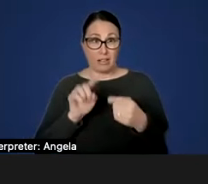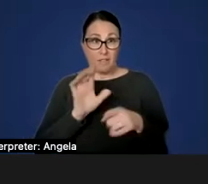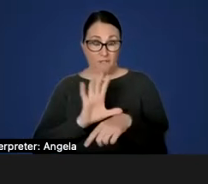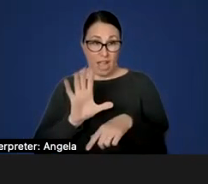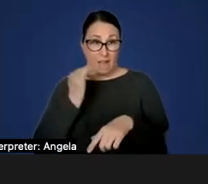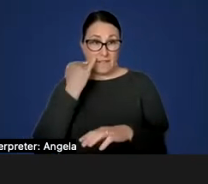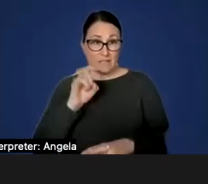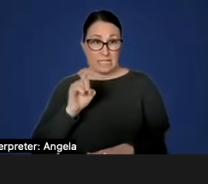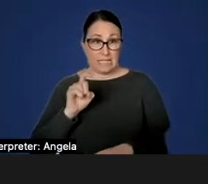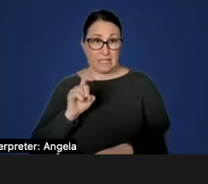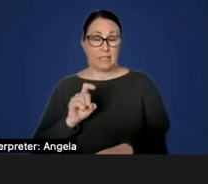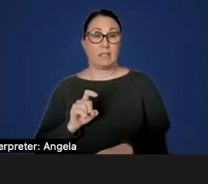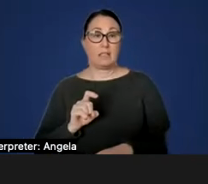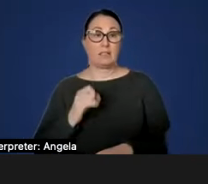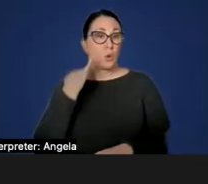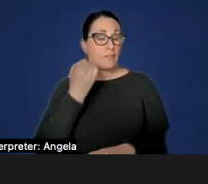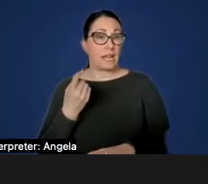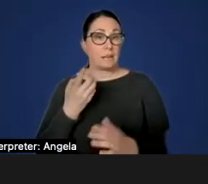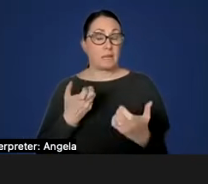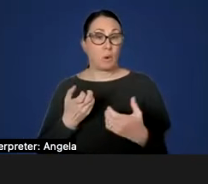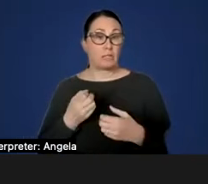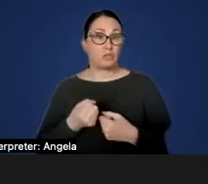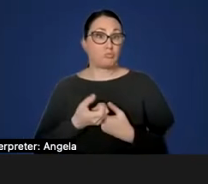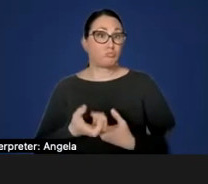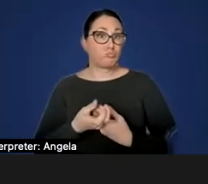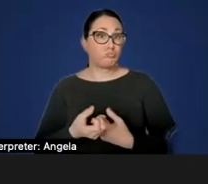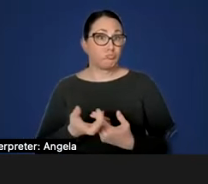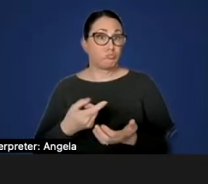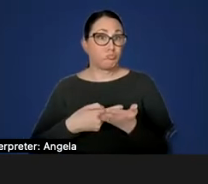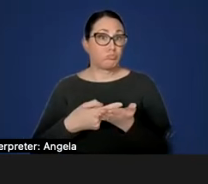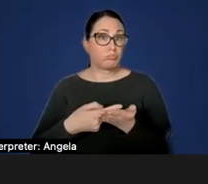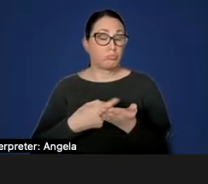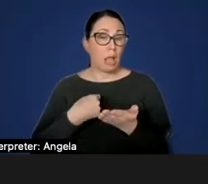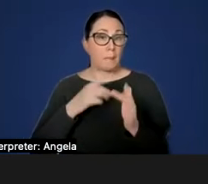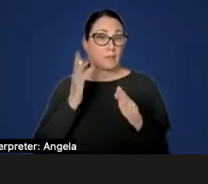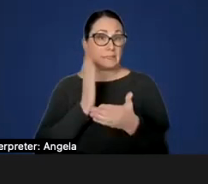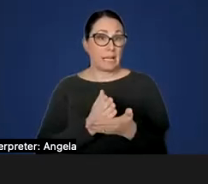5 if needed. So if anybody wants to debrief, I'm gonna quit recording.